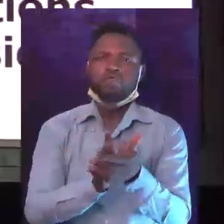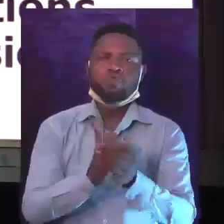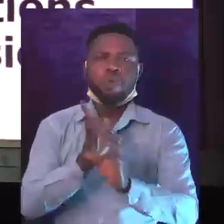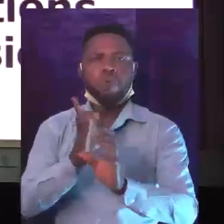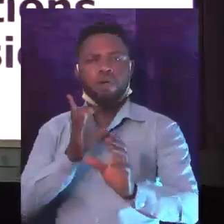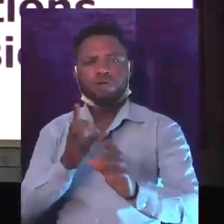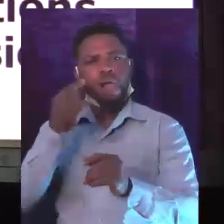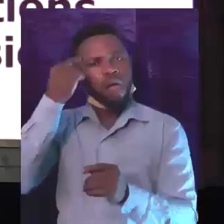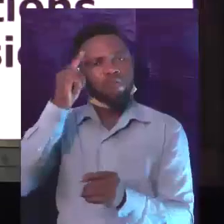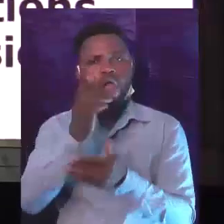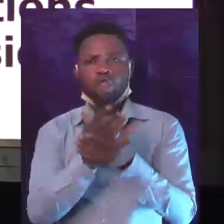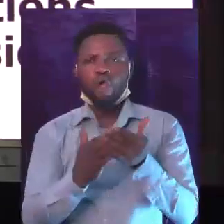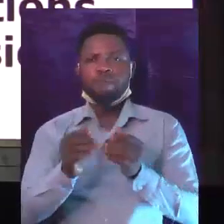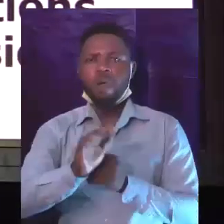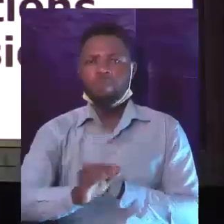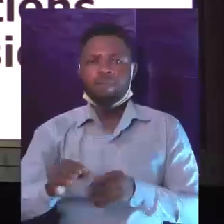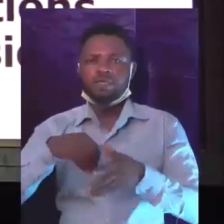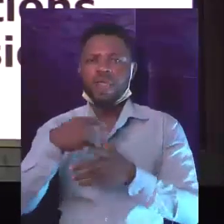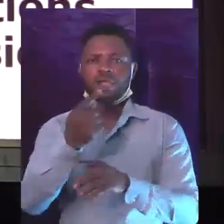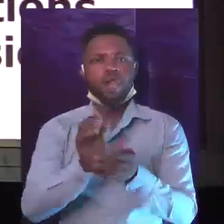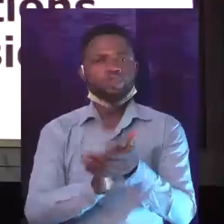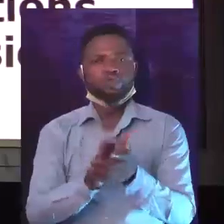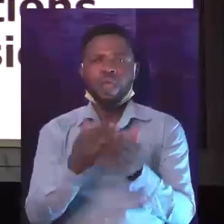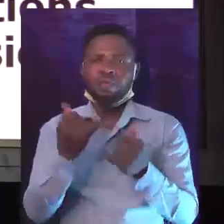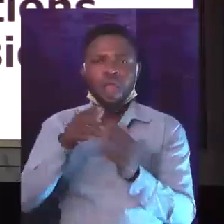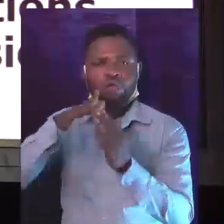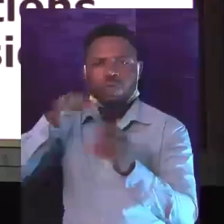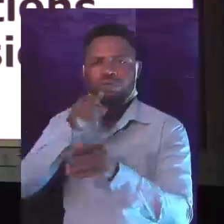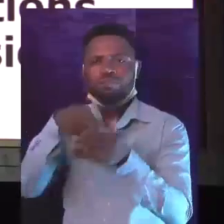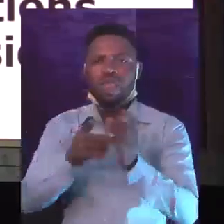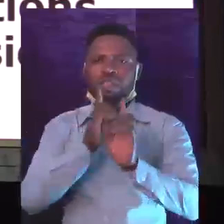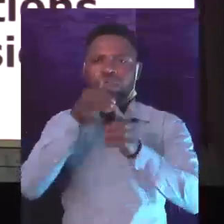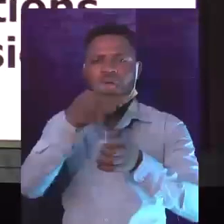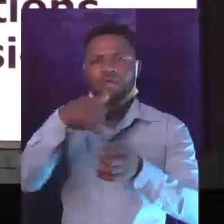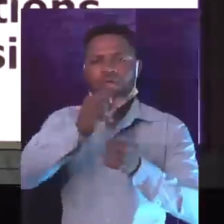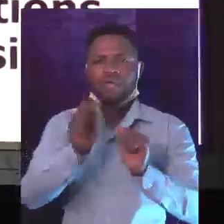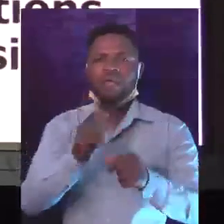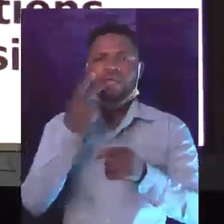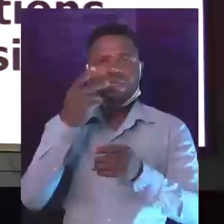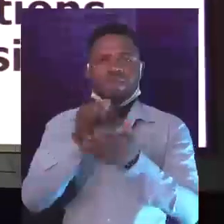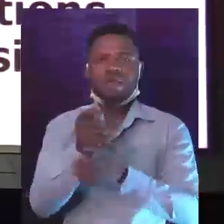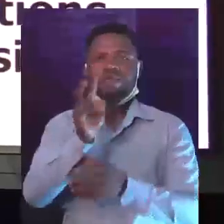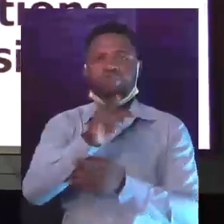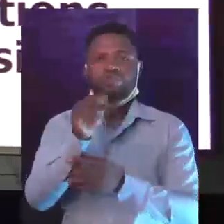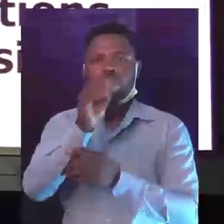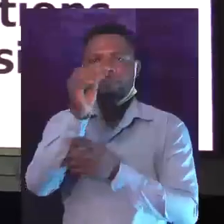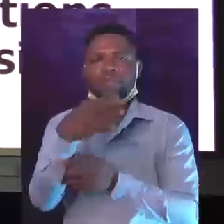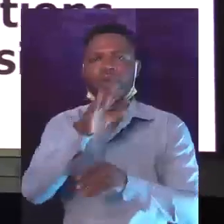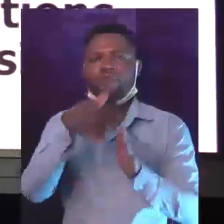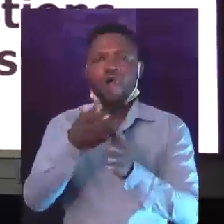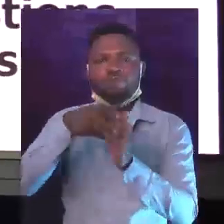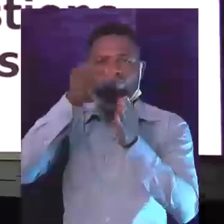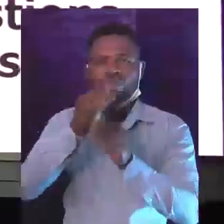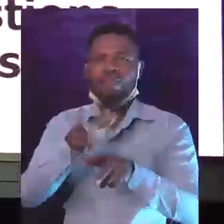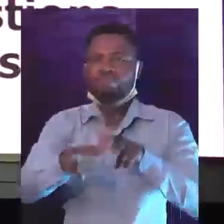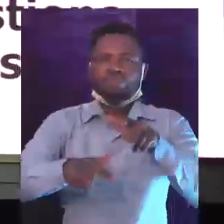bus for some pupils in the school. Now, studying this data, they can see that 22% of all the students trek